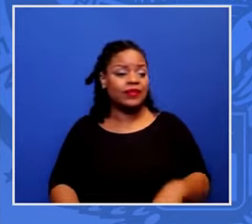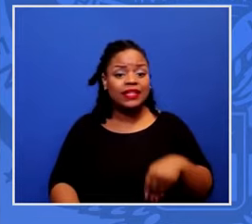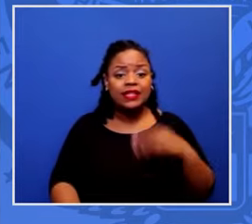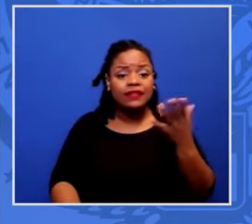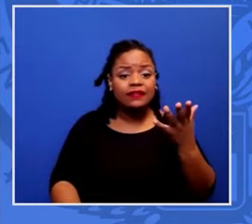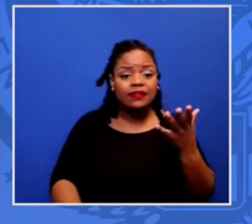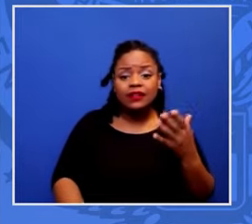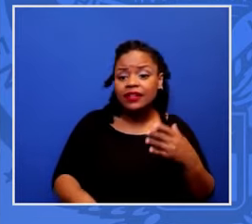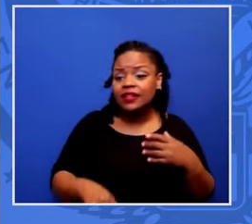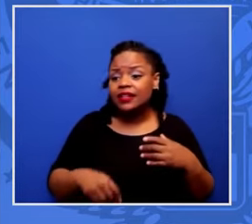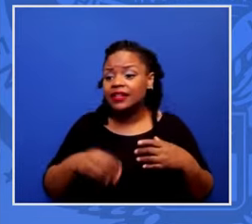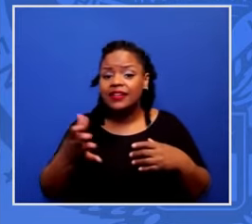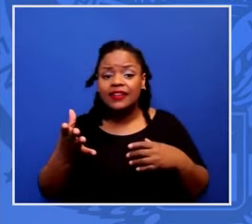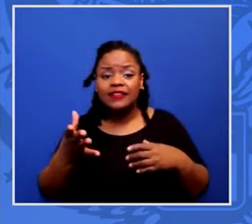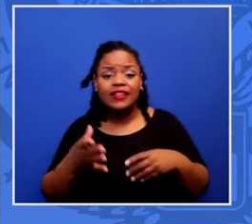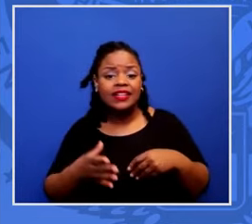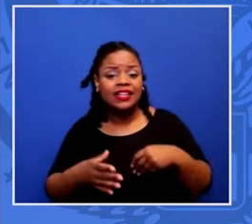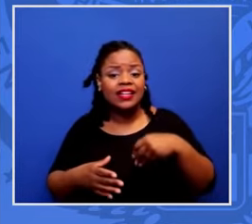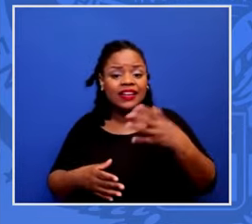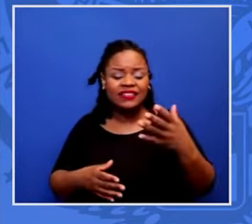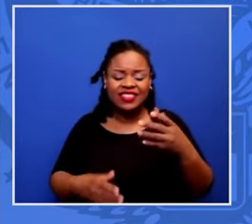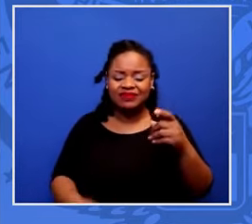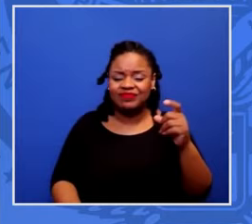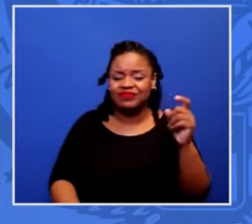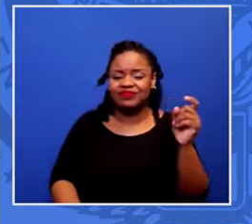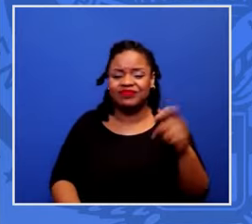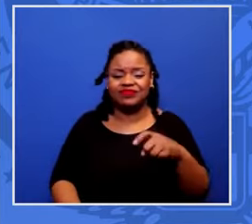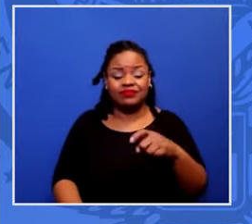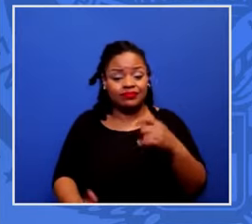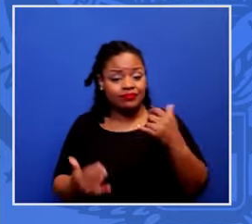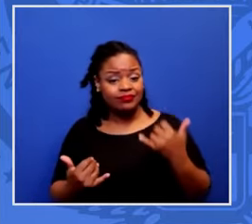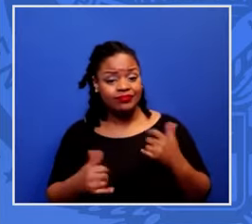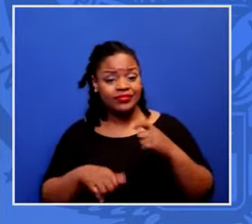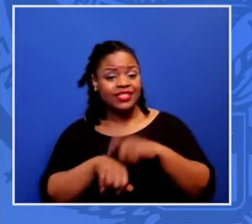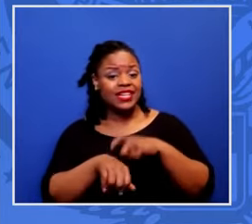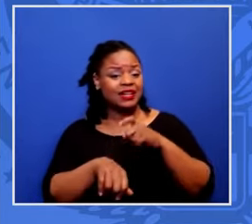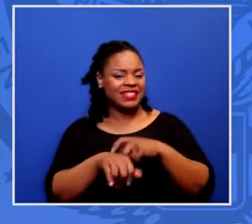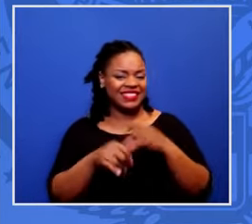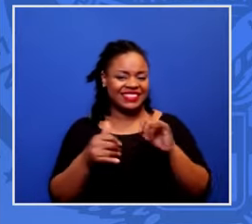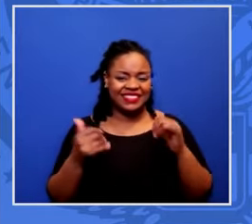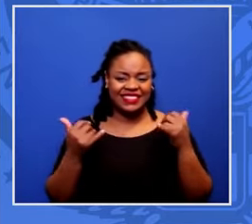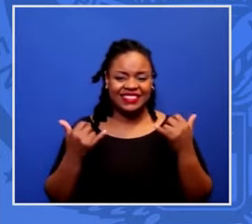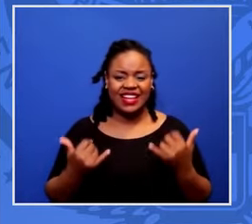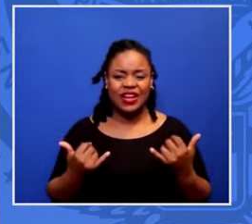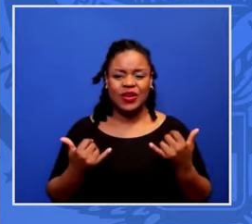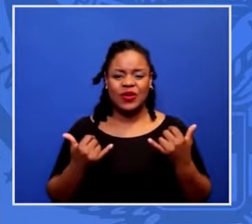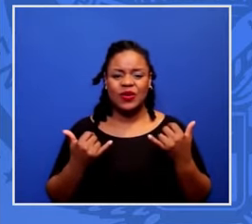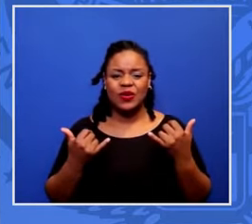It's times like these you learn to live.